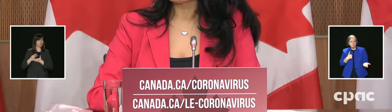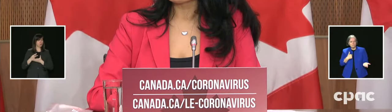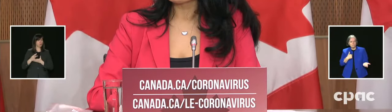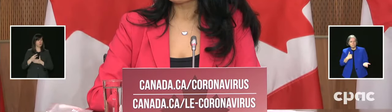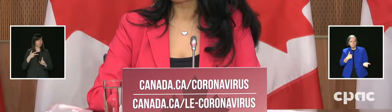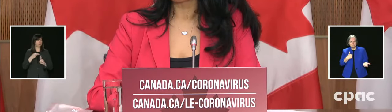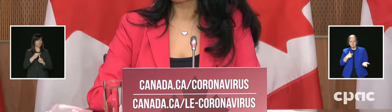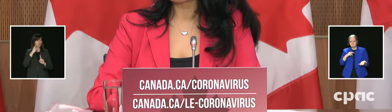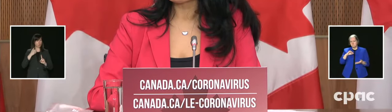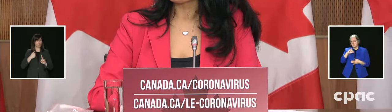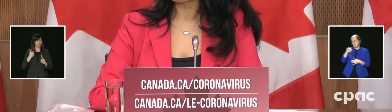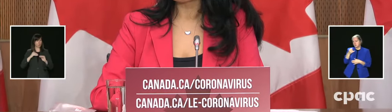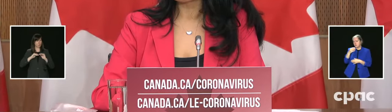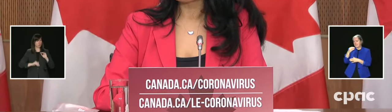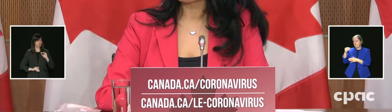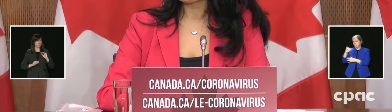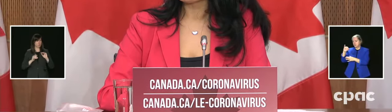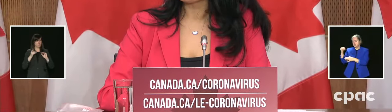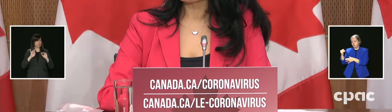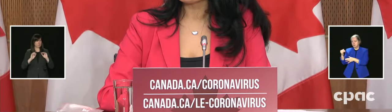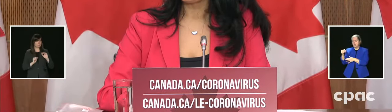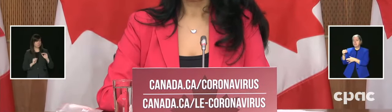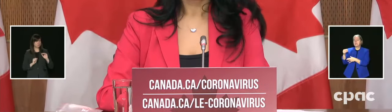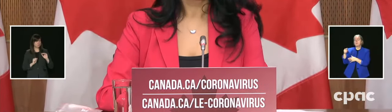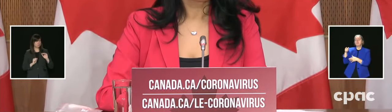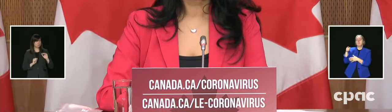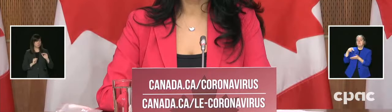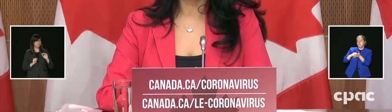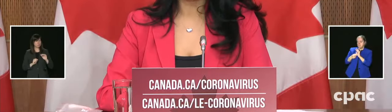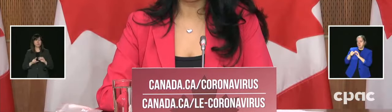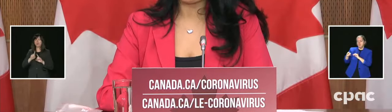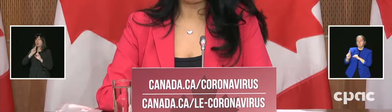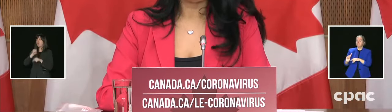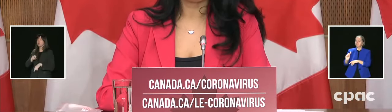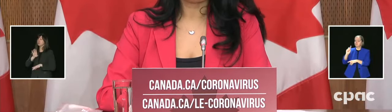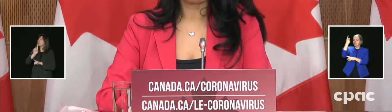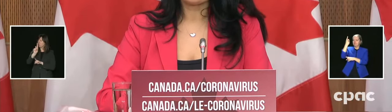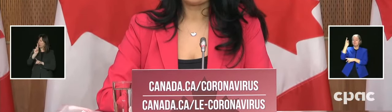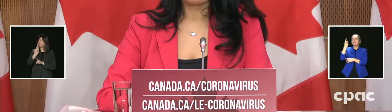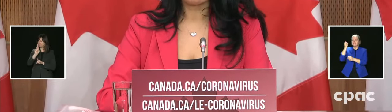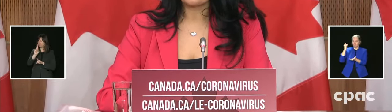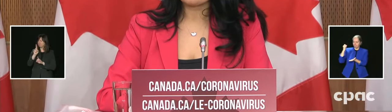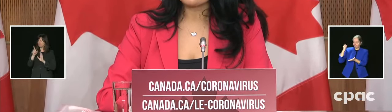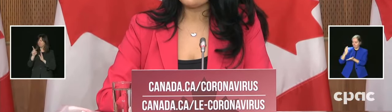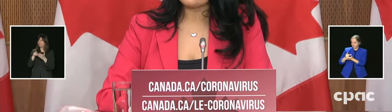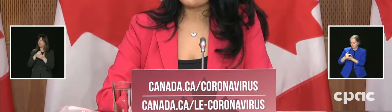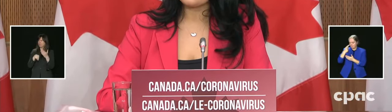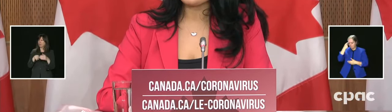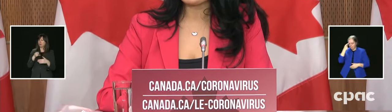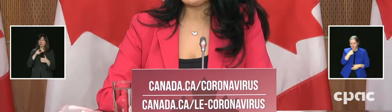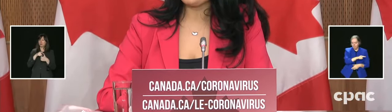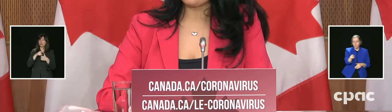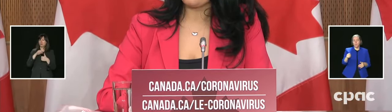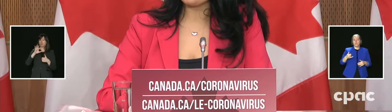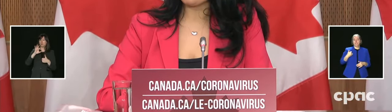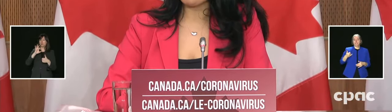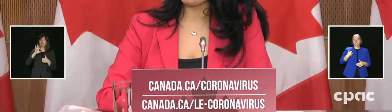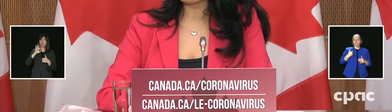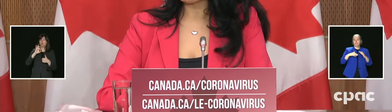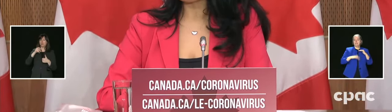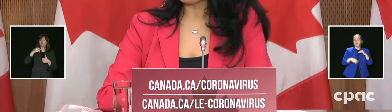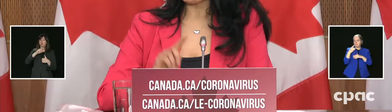youth? Is that something that we could see in the near future? So just maybe one correction on that. So the Pfizer vaccine is actually 16 years of